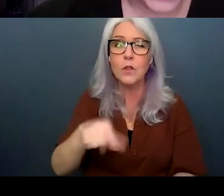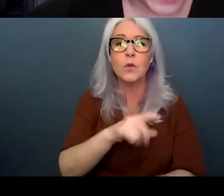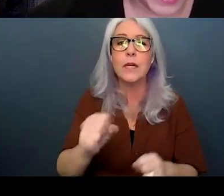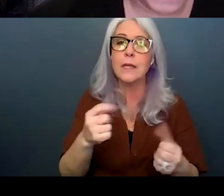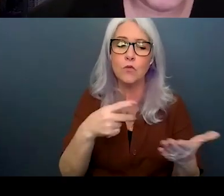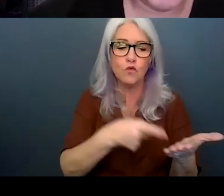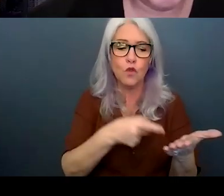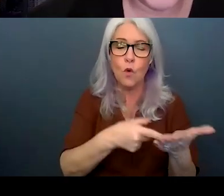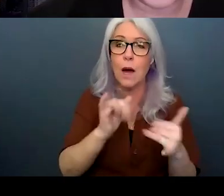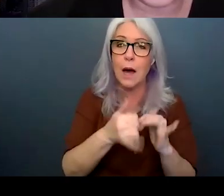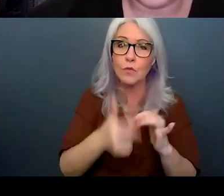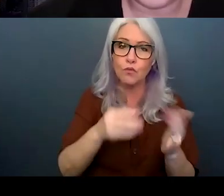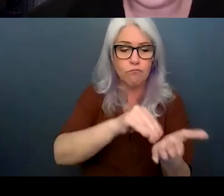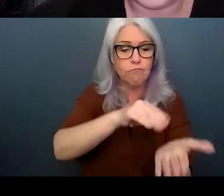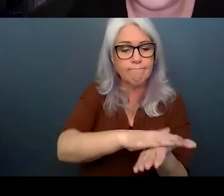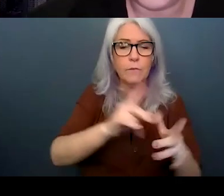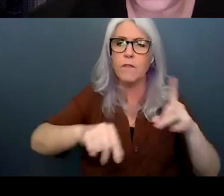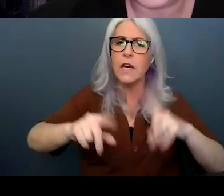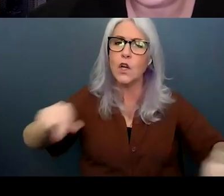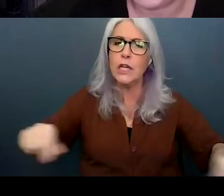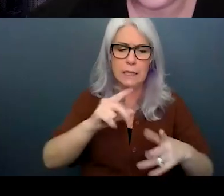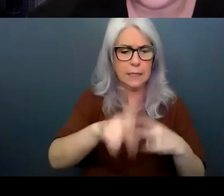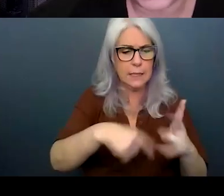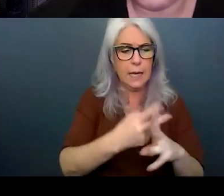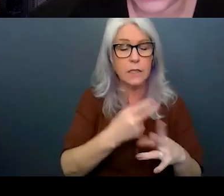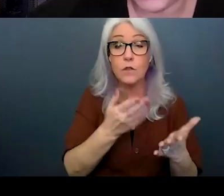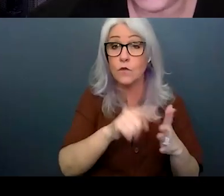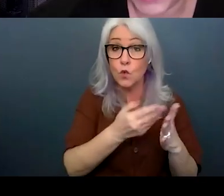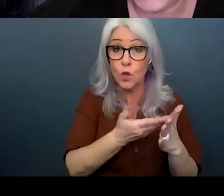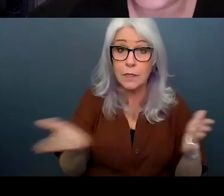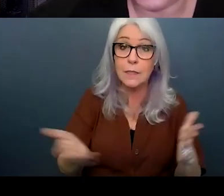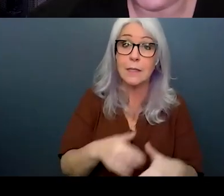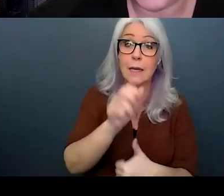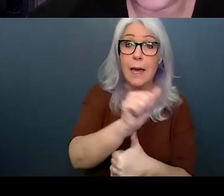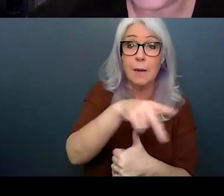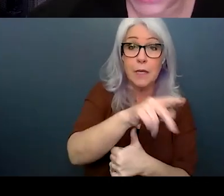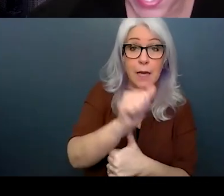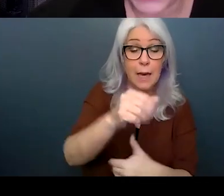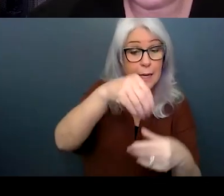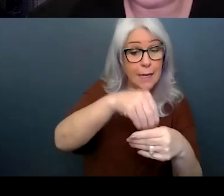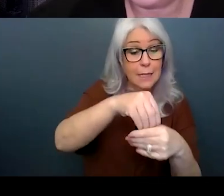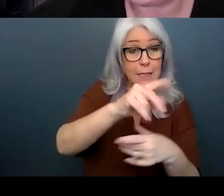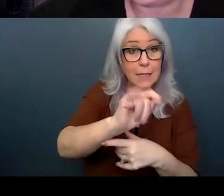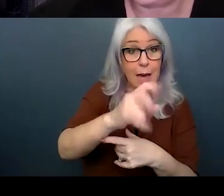sources. Um, and so you can see in this case, there's APA in text, and if you were to click that, it would show